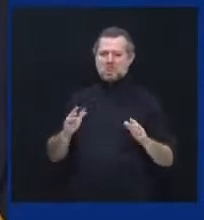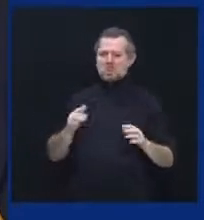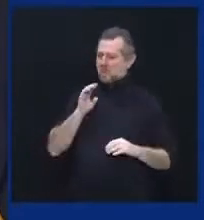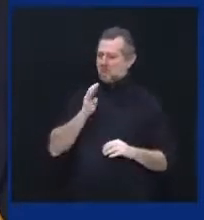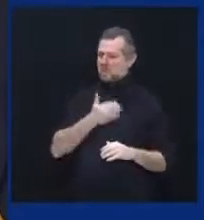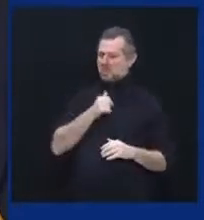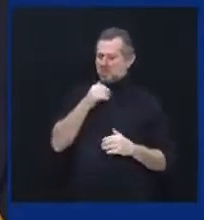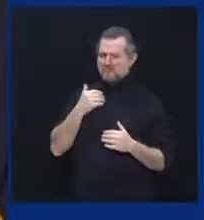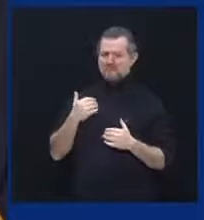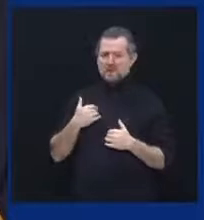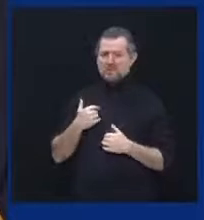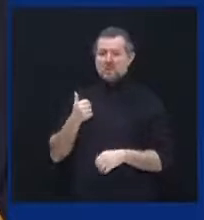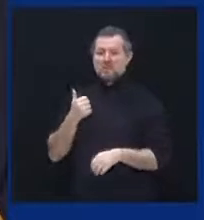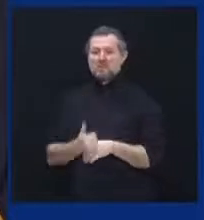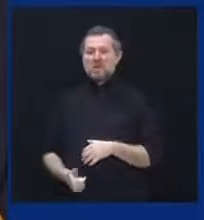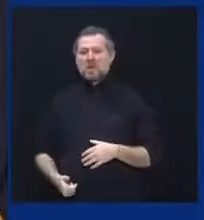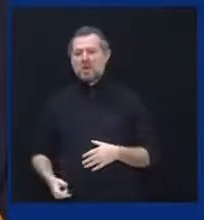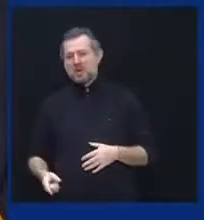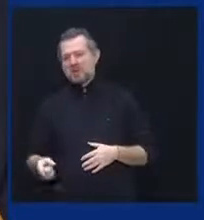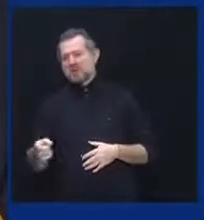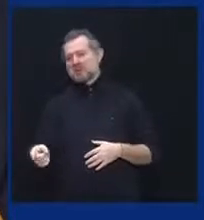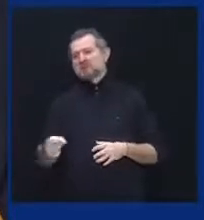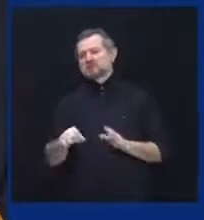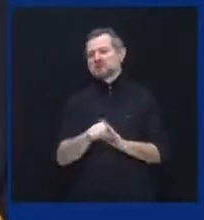said, well, the states,